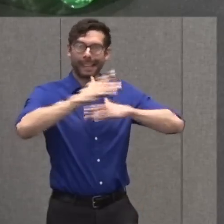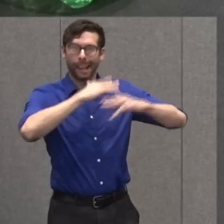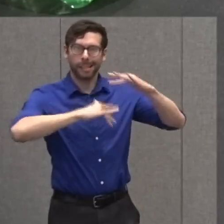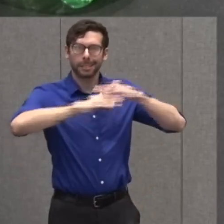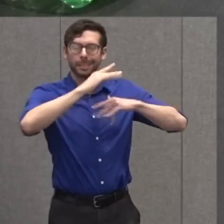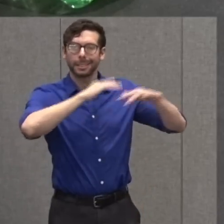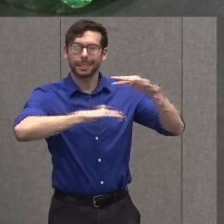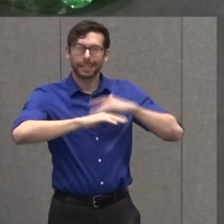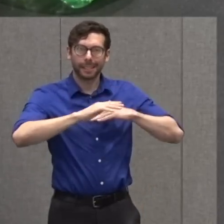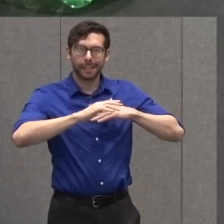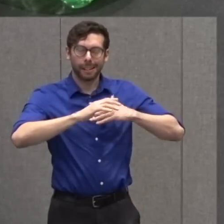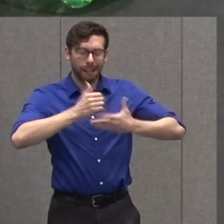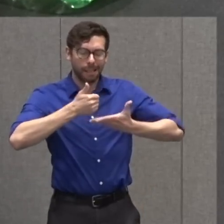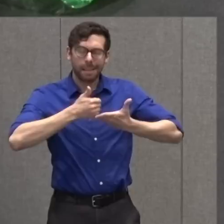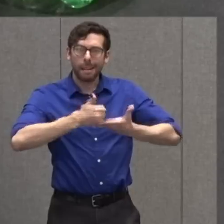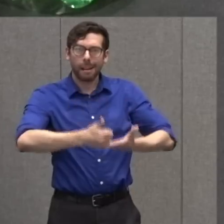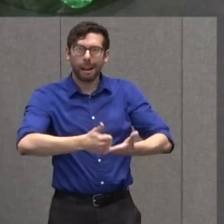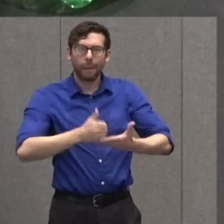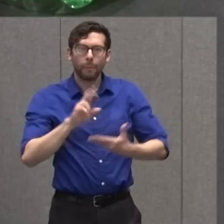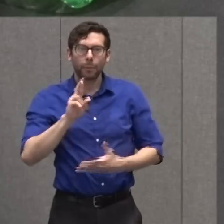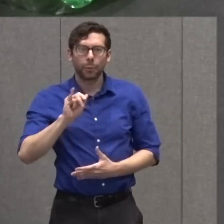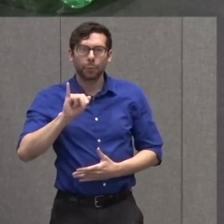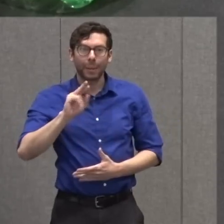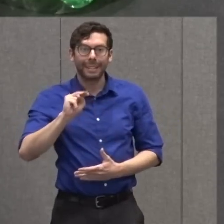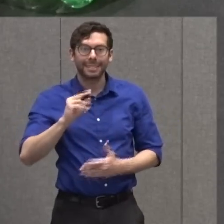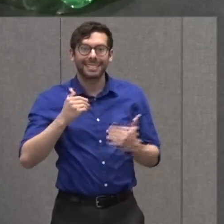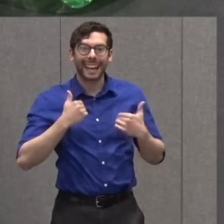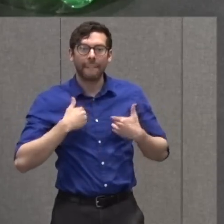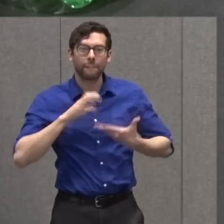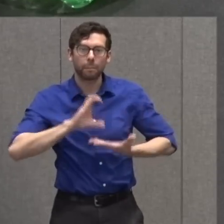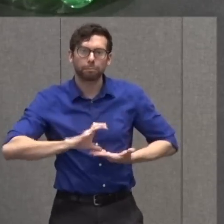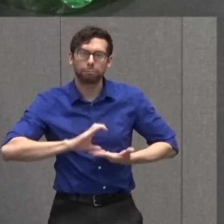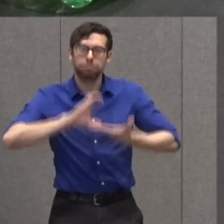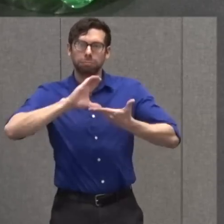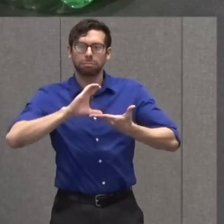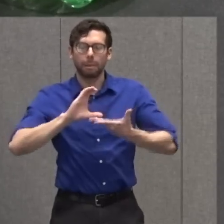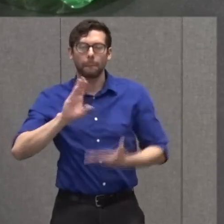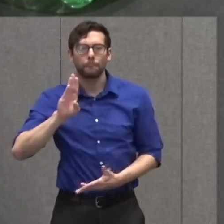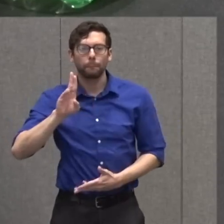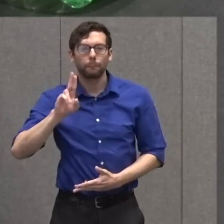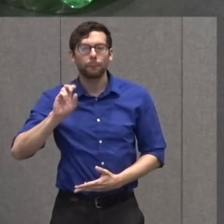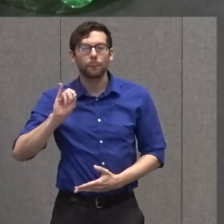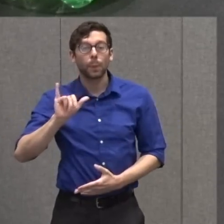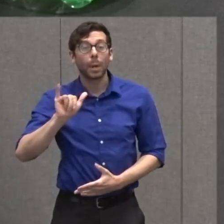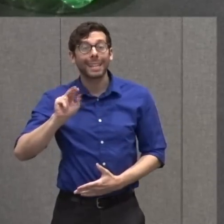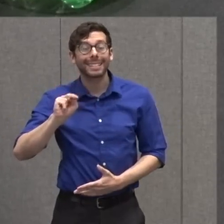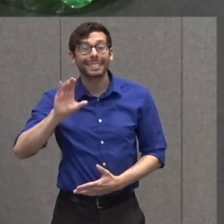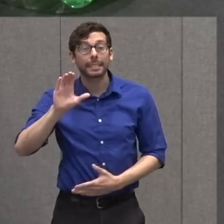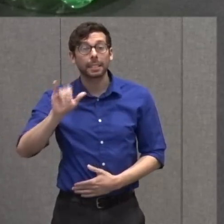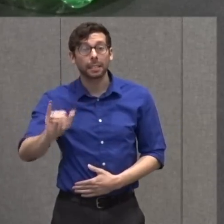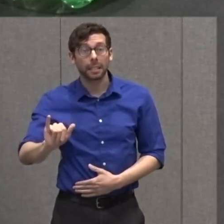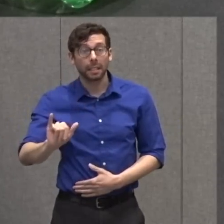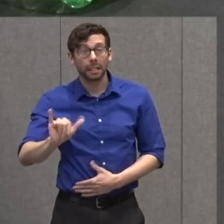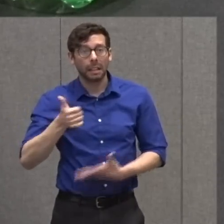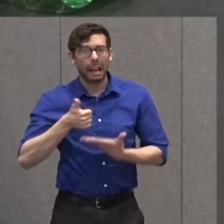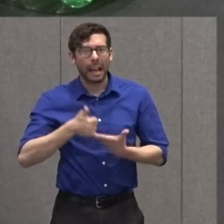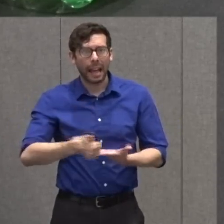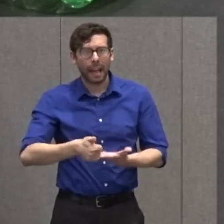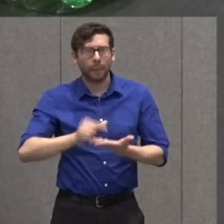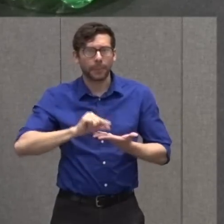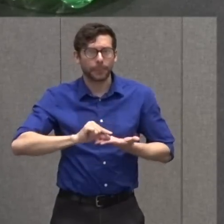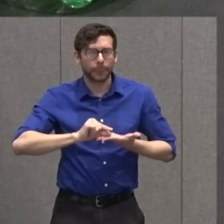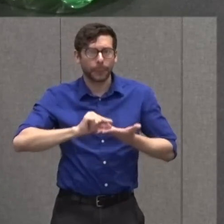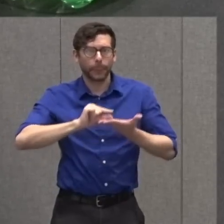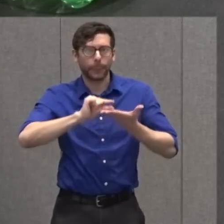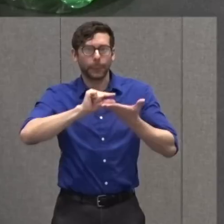more buoyancy. They help them to float. What does this remind you of, Miss Mays? It reminds me of when I'm in the pool and I have my